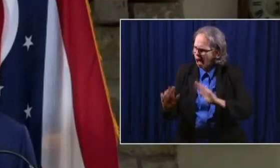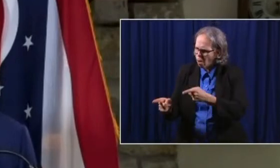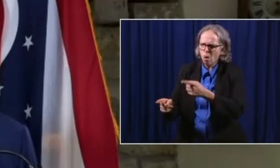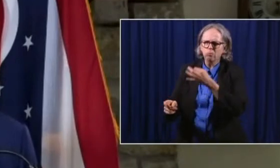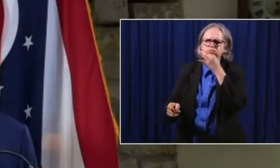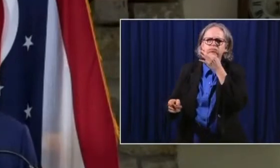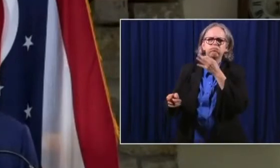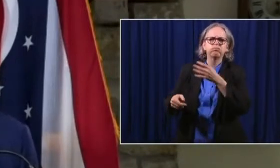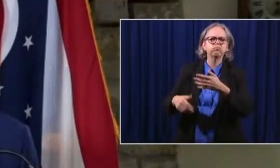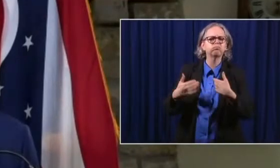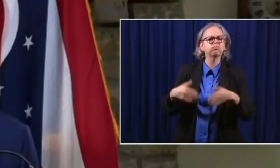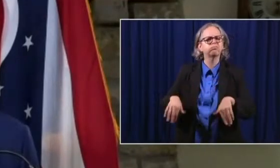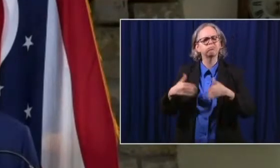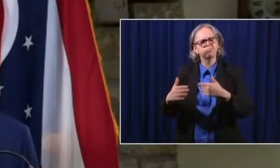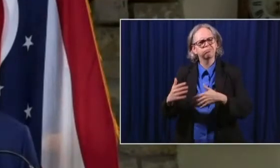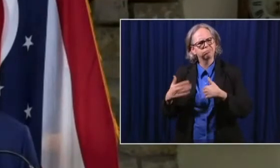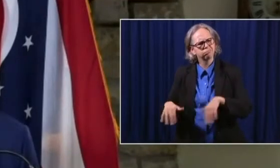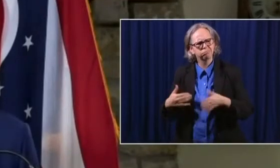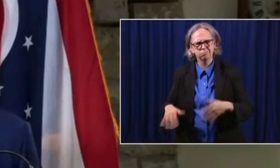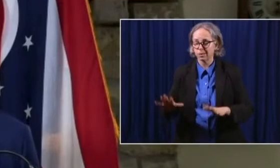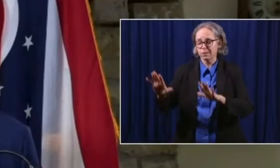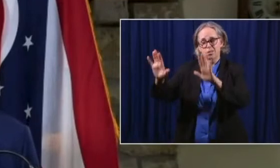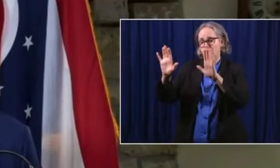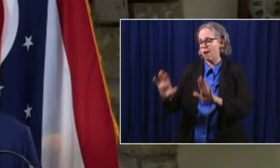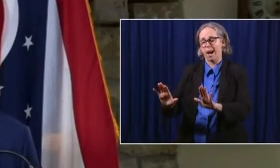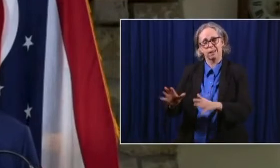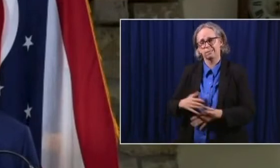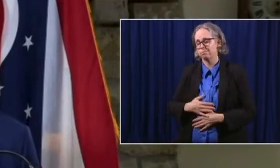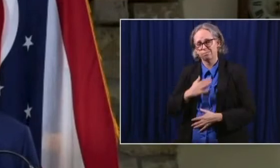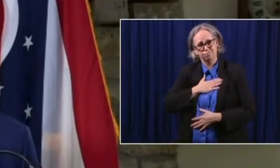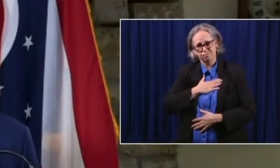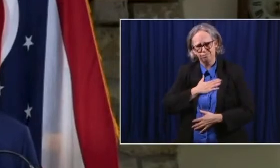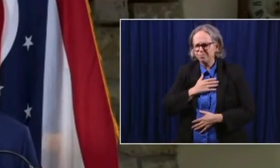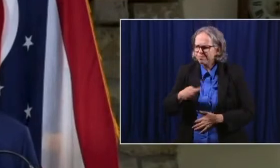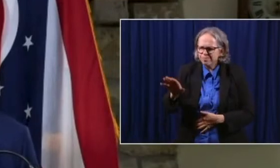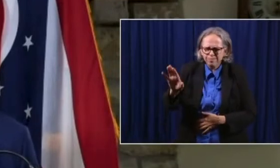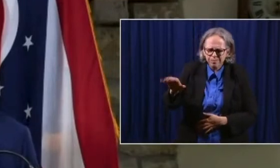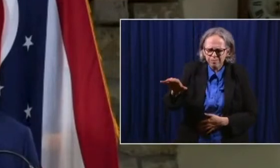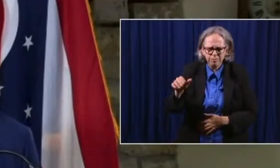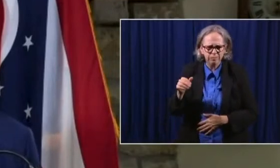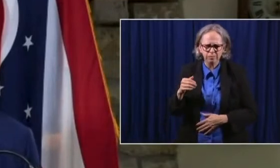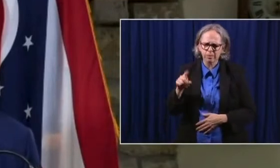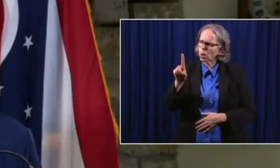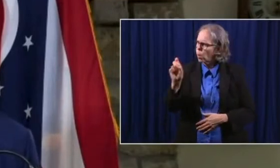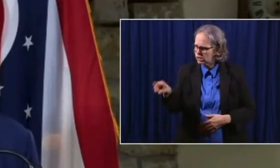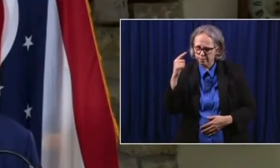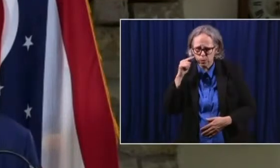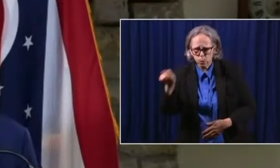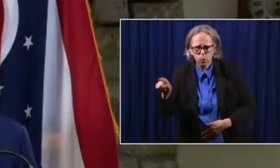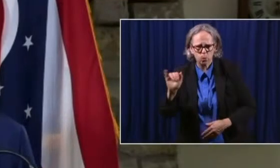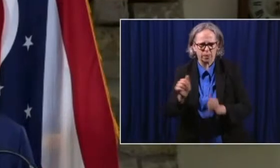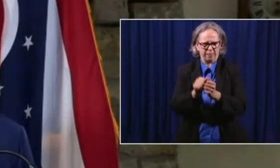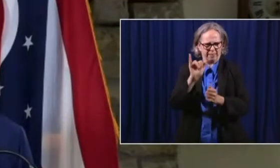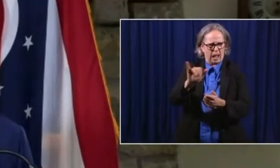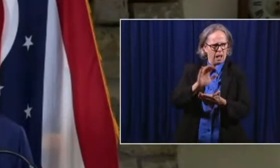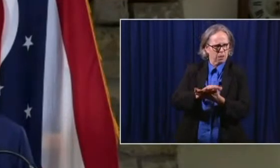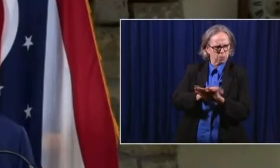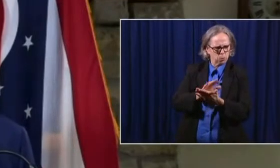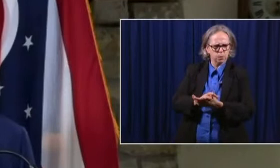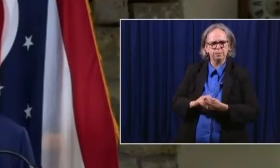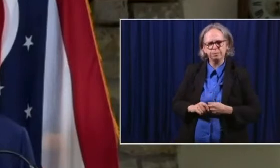to help them. So that's great. Let me just ask maybe a final question. And I know